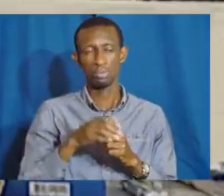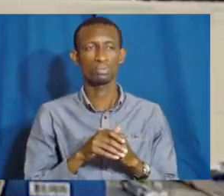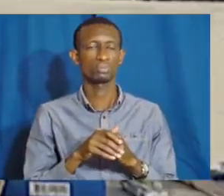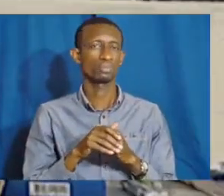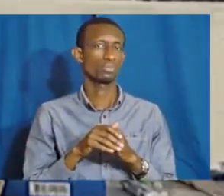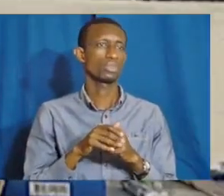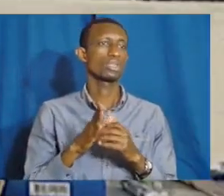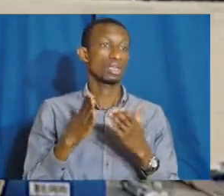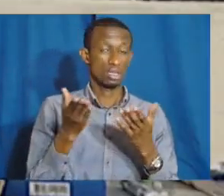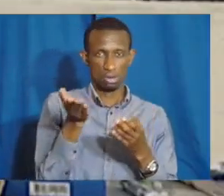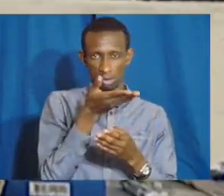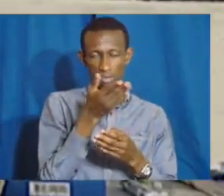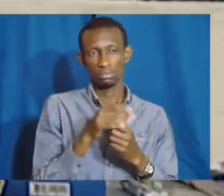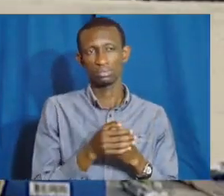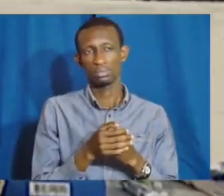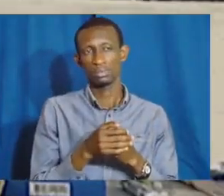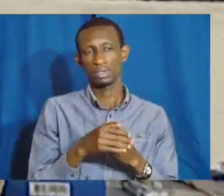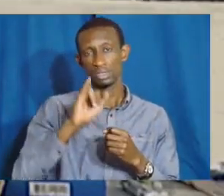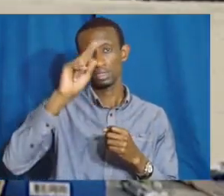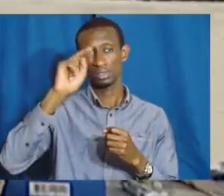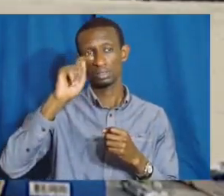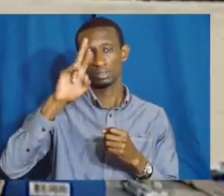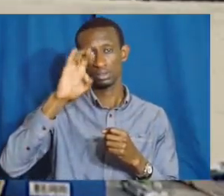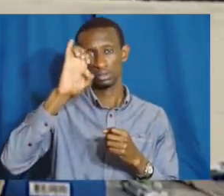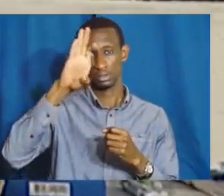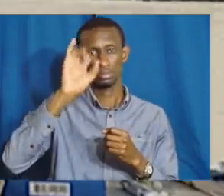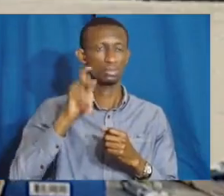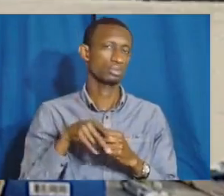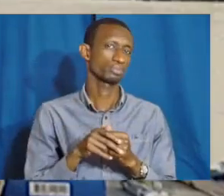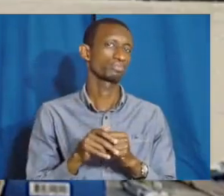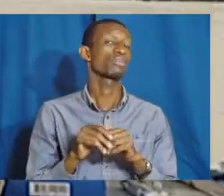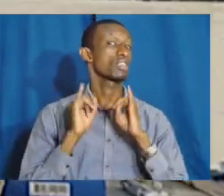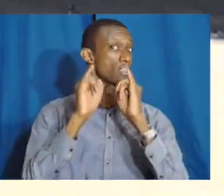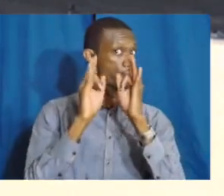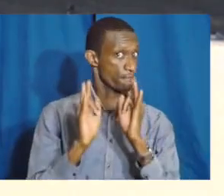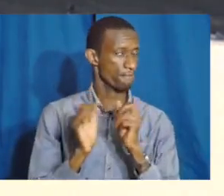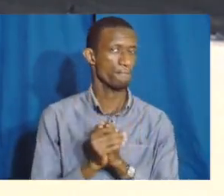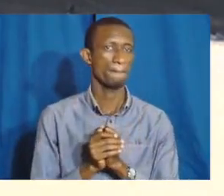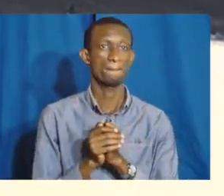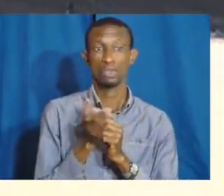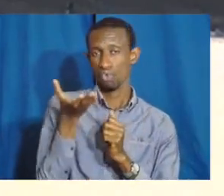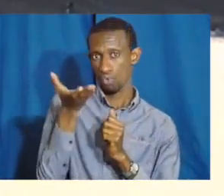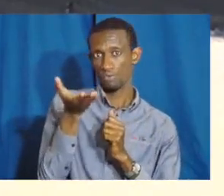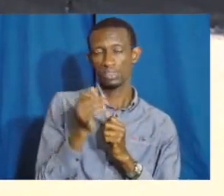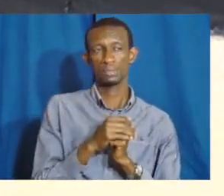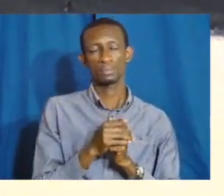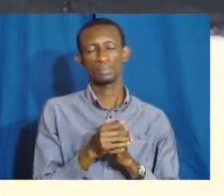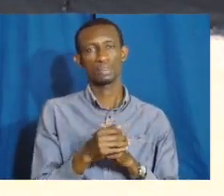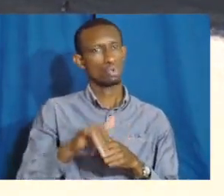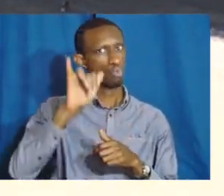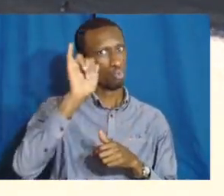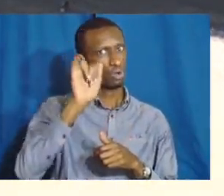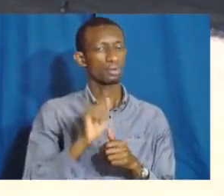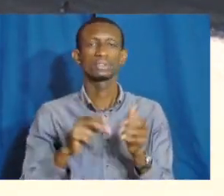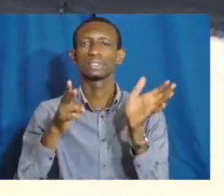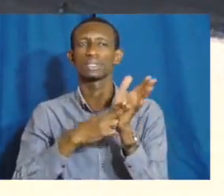and also intercept. When you have y, which is equal to mx plus b, this is